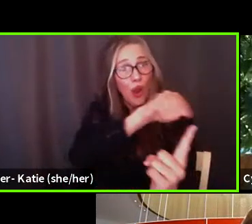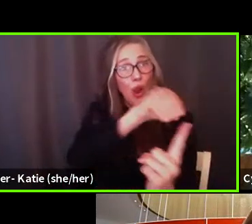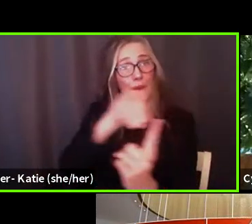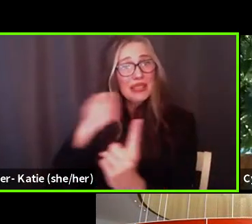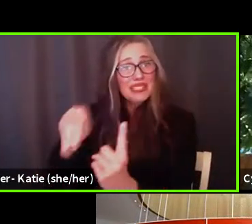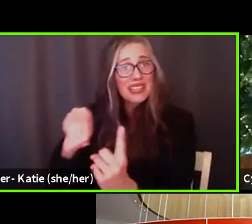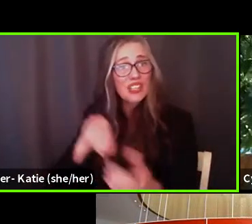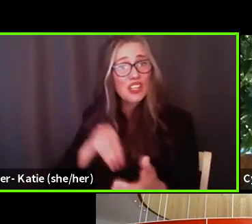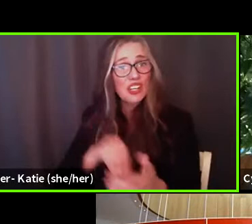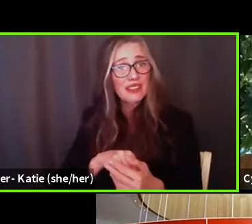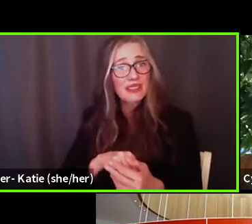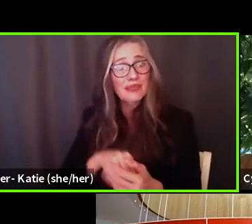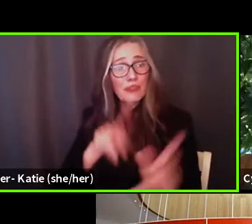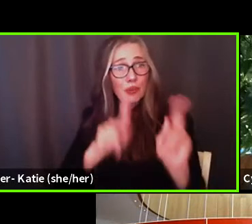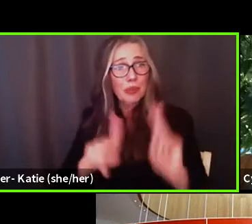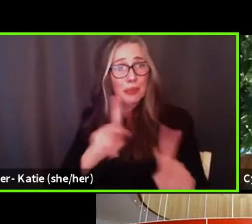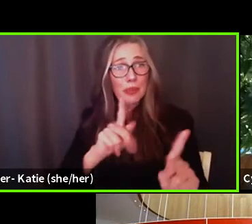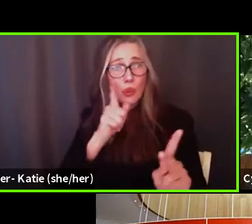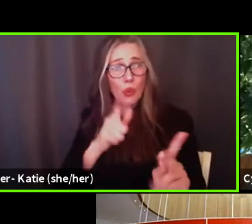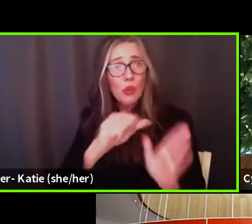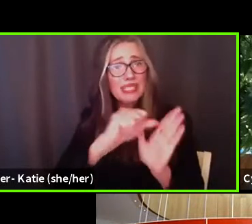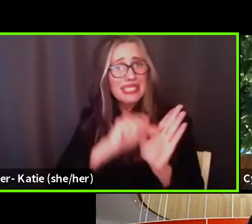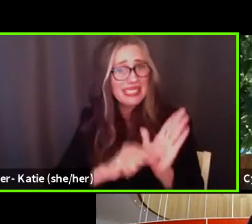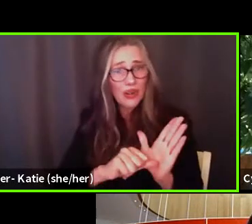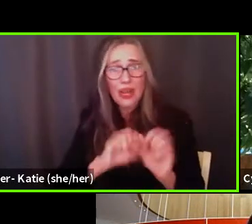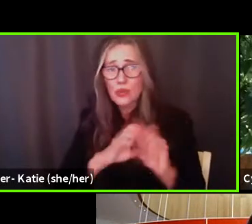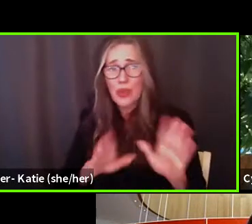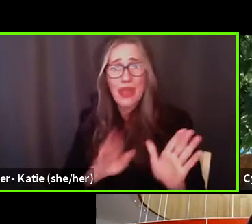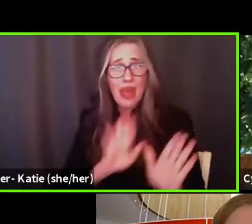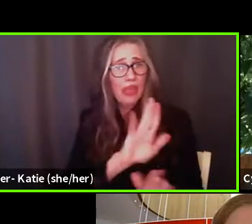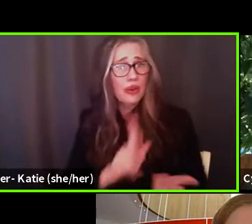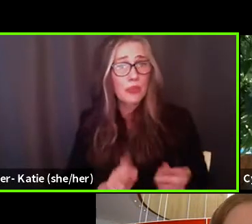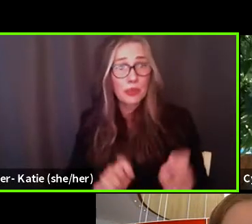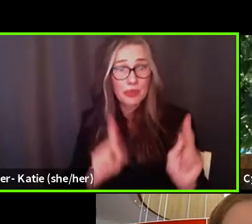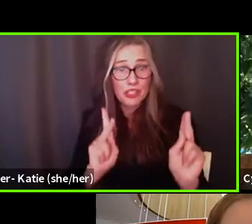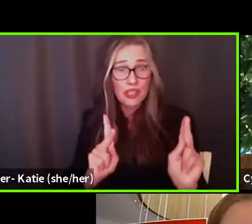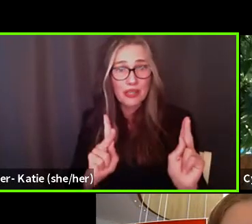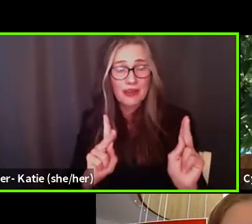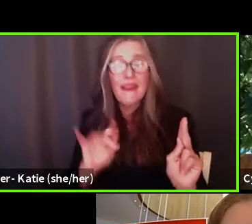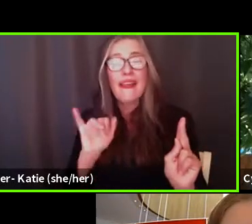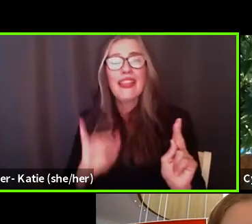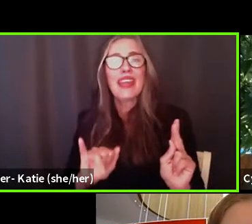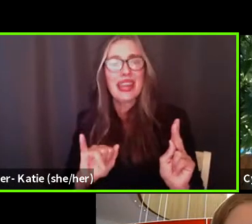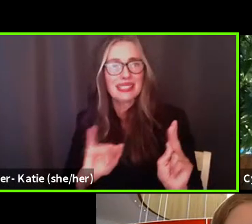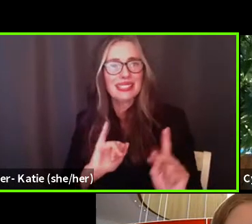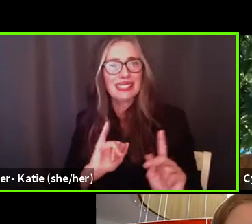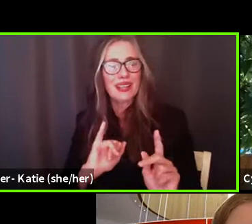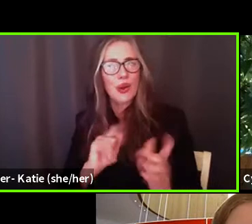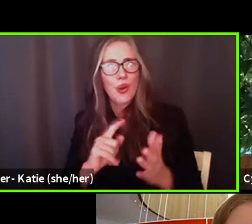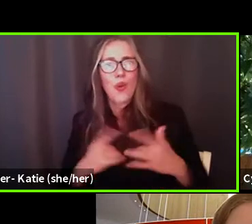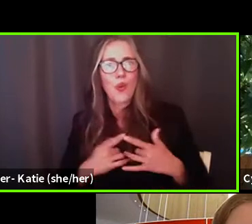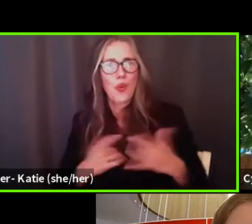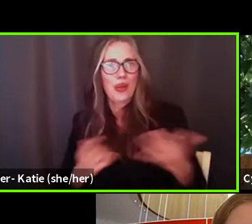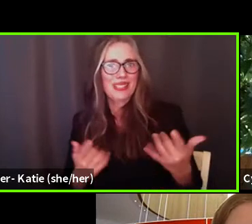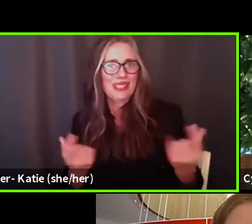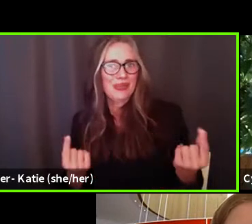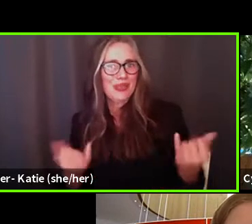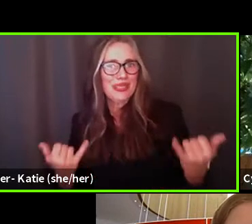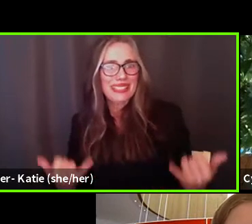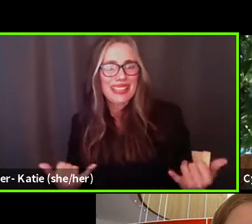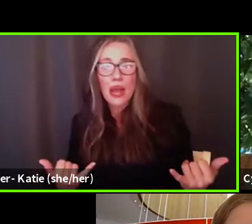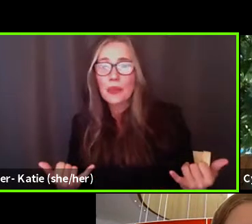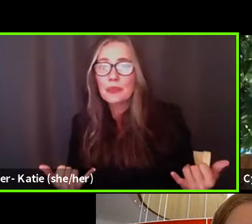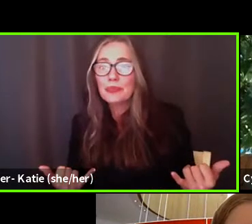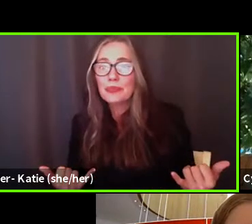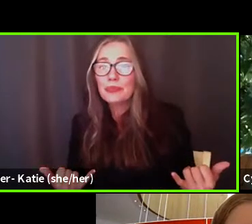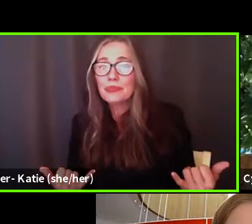status of our of our campaign and our bill and our budget request that's where we are at right now and um i did want